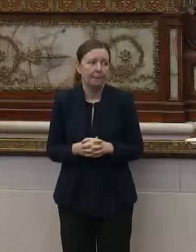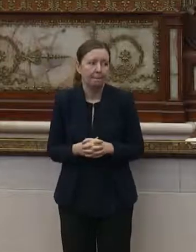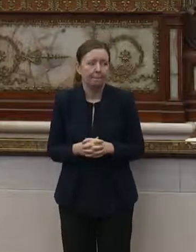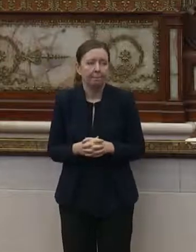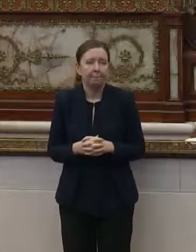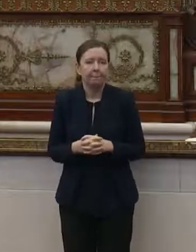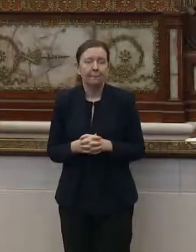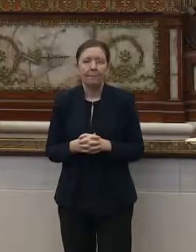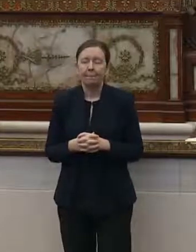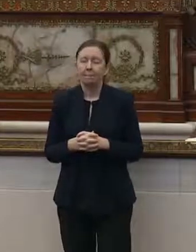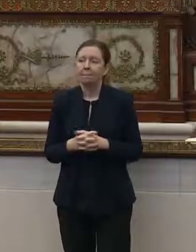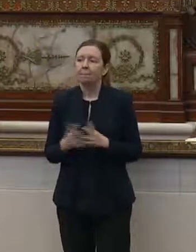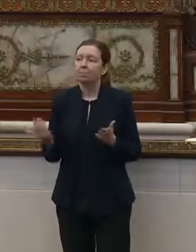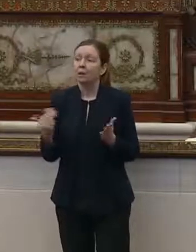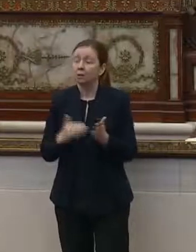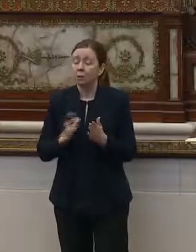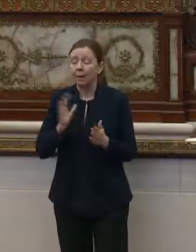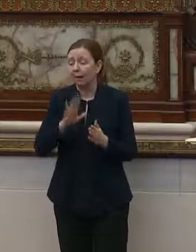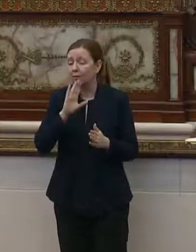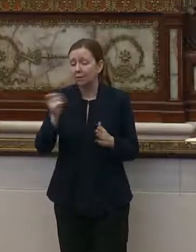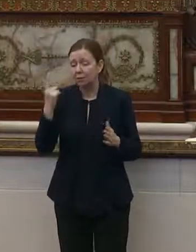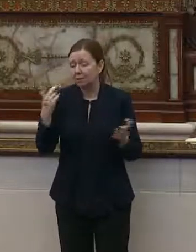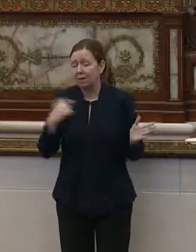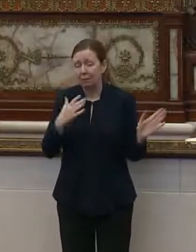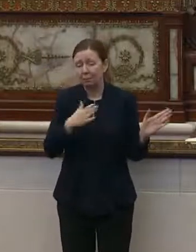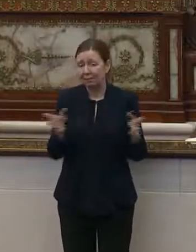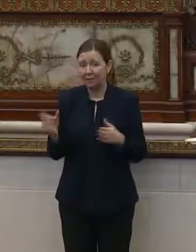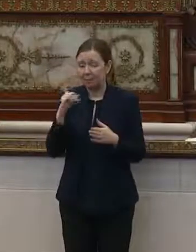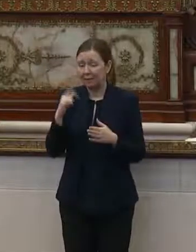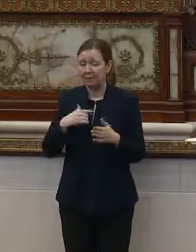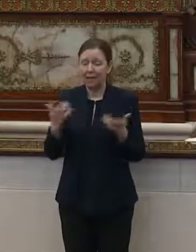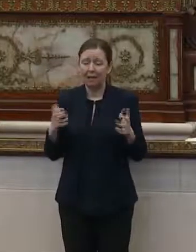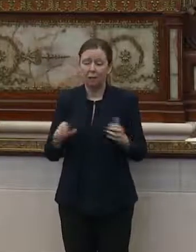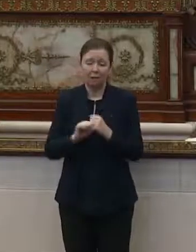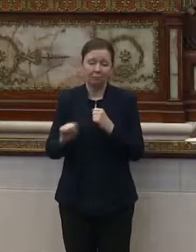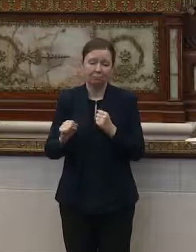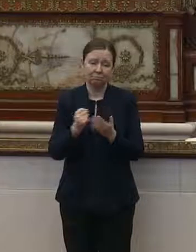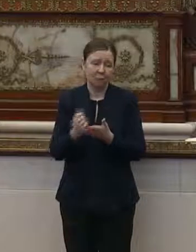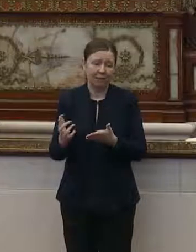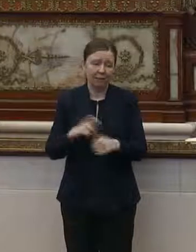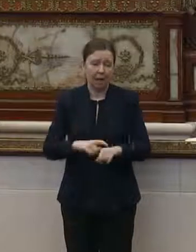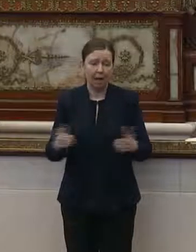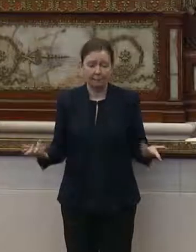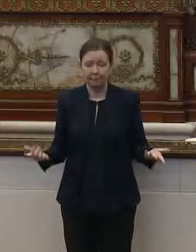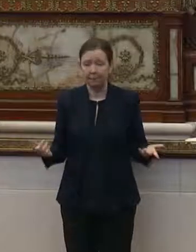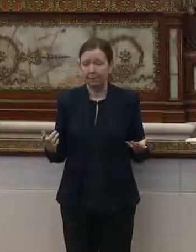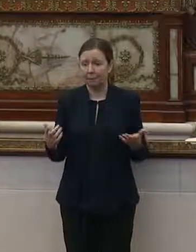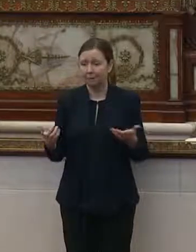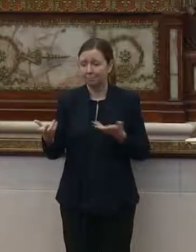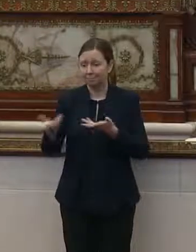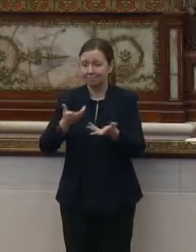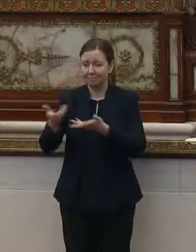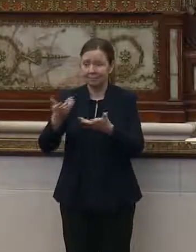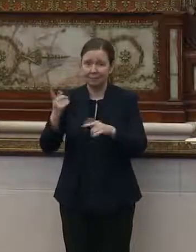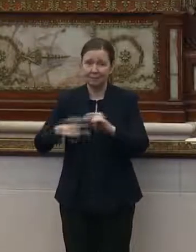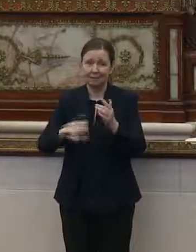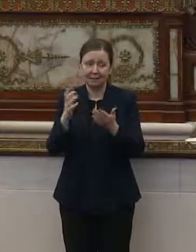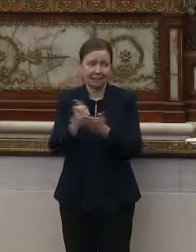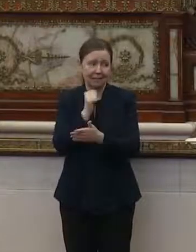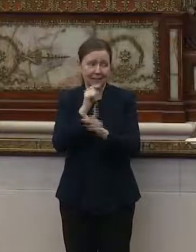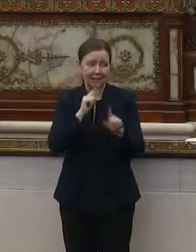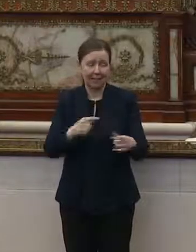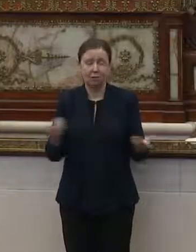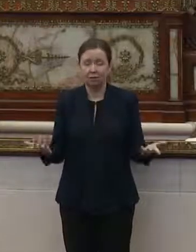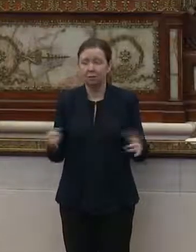So again, I guess you can see our frustration. I guess I'll pivot because I don't want to waste too much time, dancing when we're not going to get any answers to certain